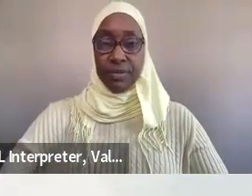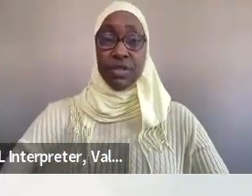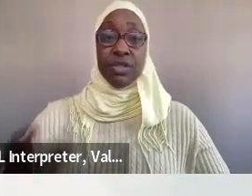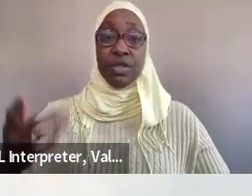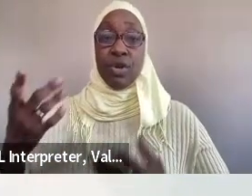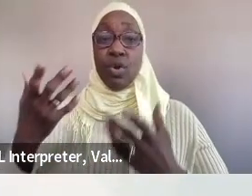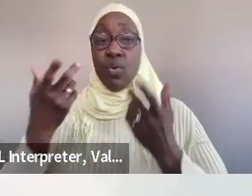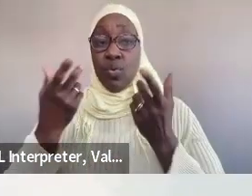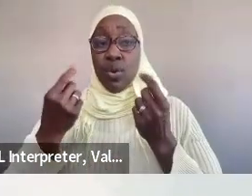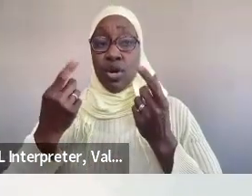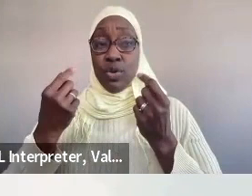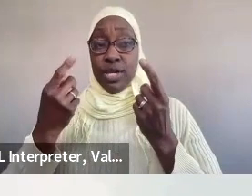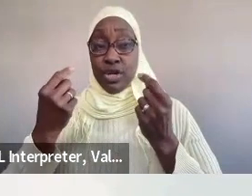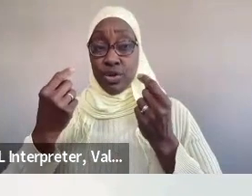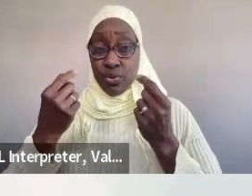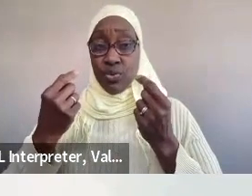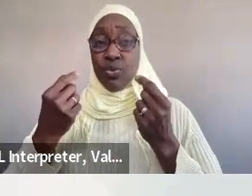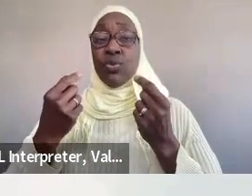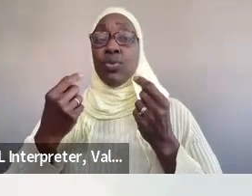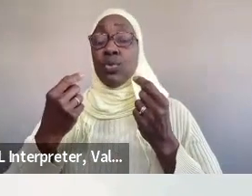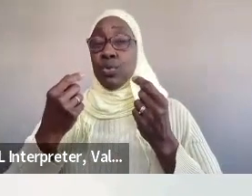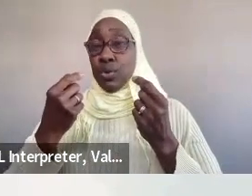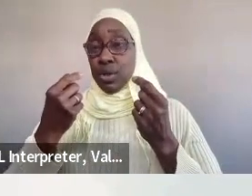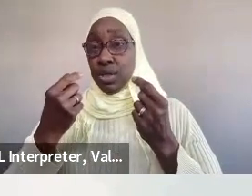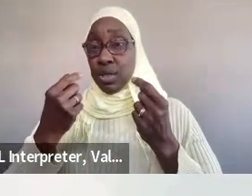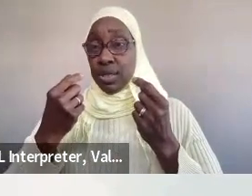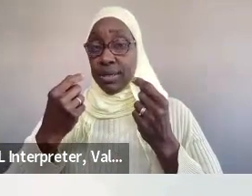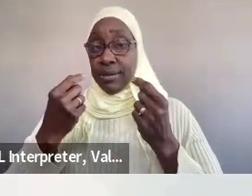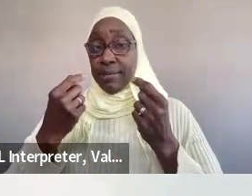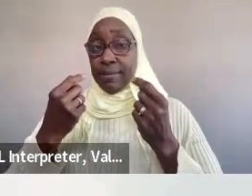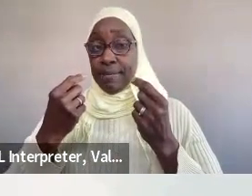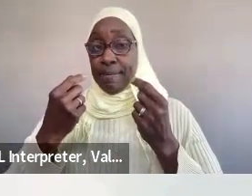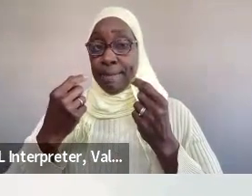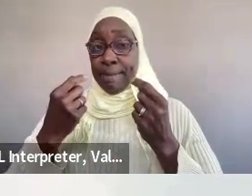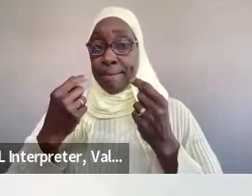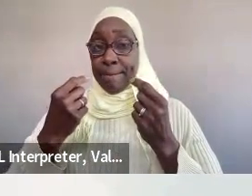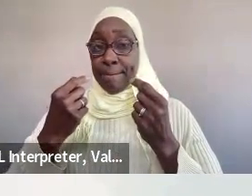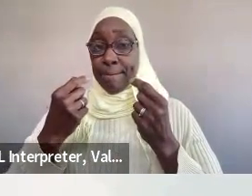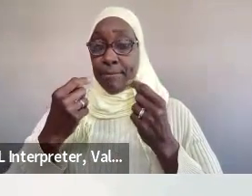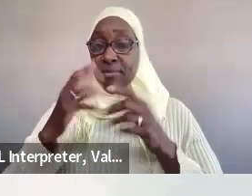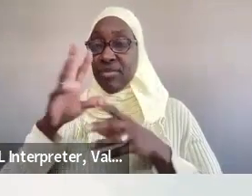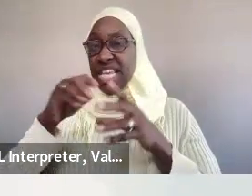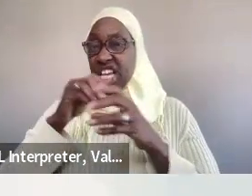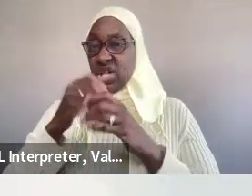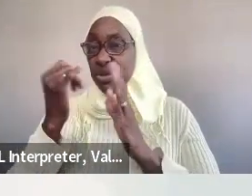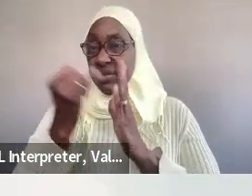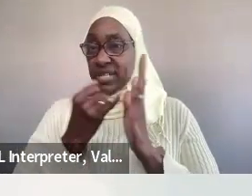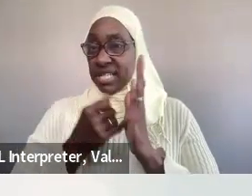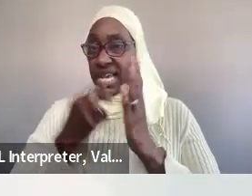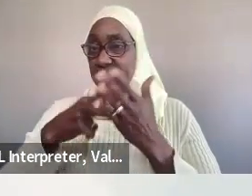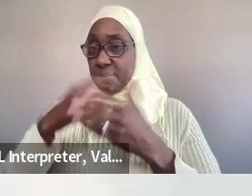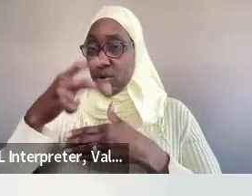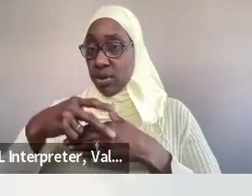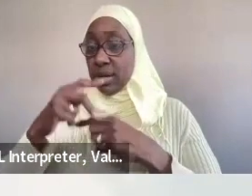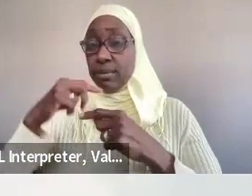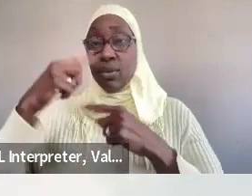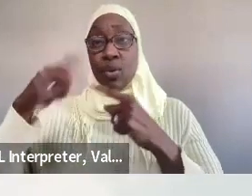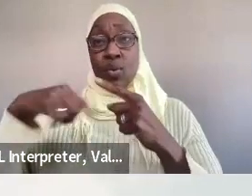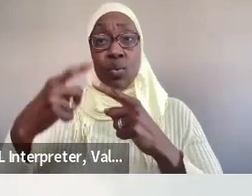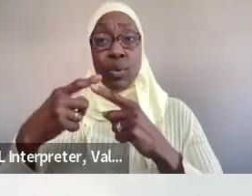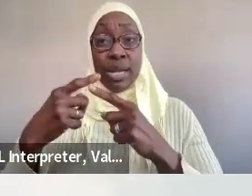support. So when I joined Allied a year ago, I did not know anything about disability.